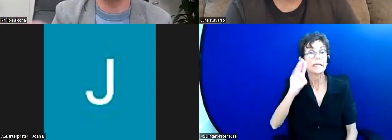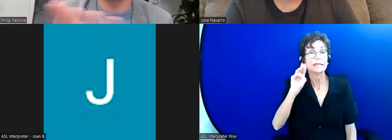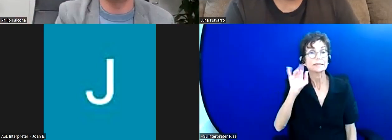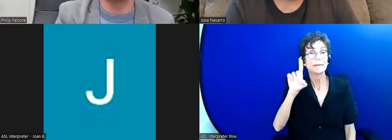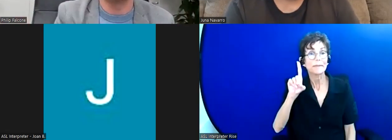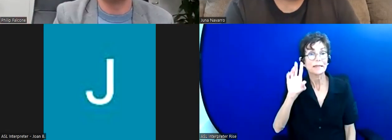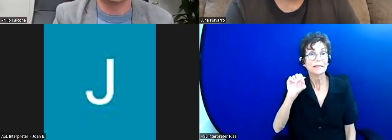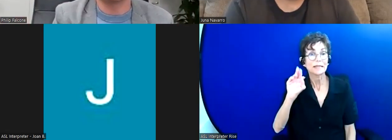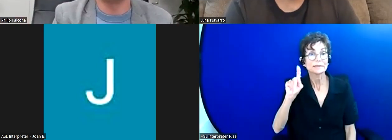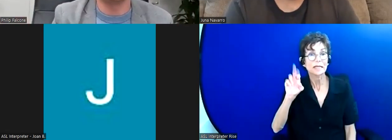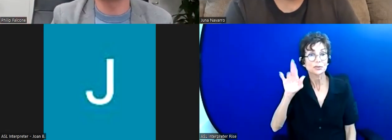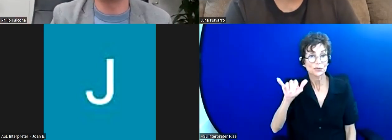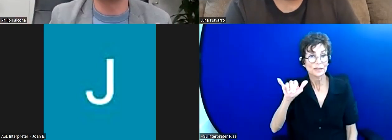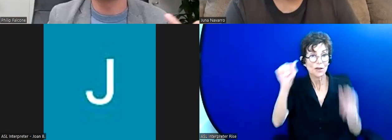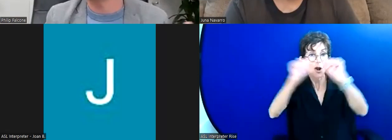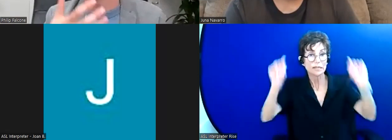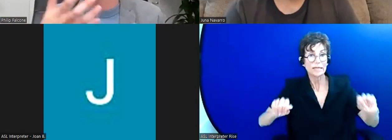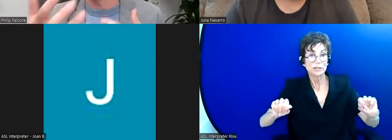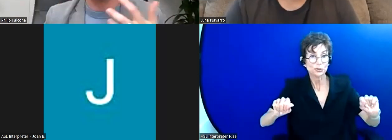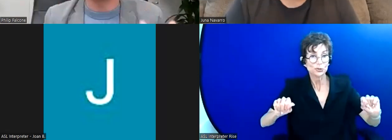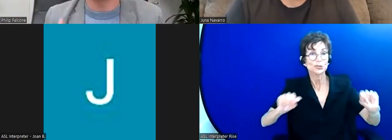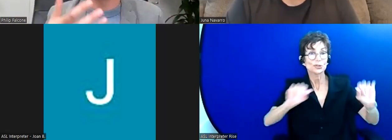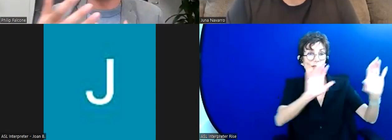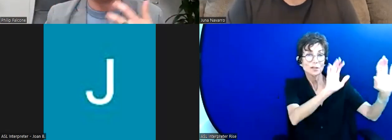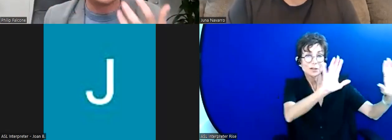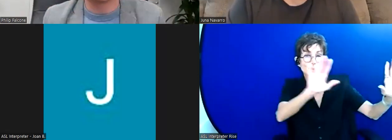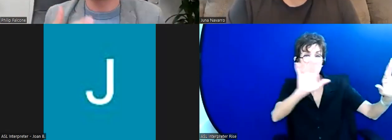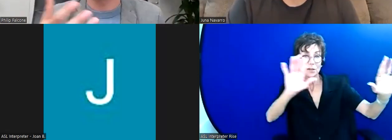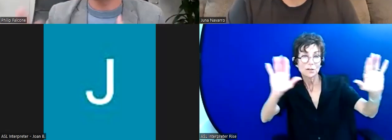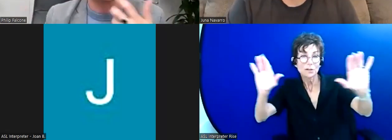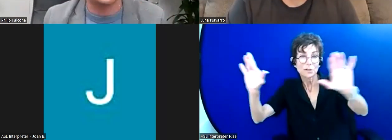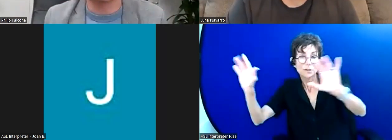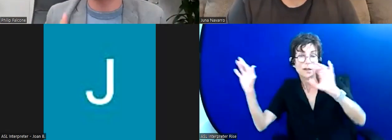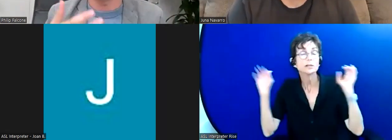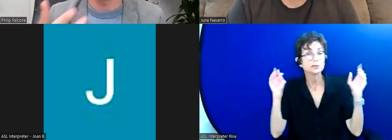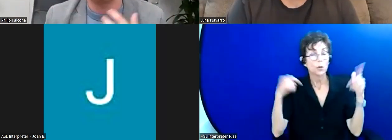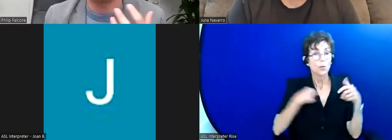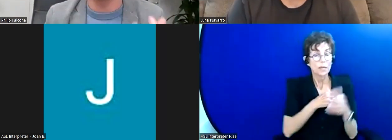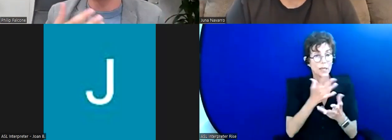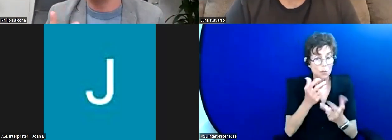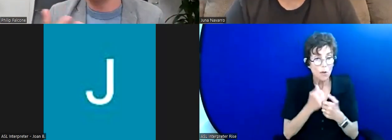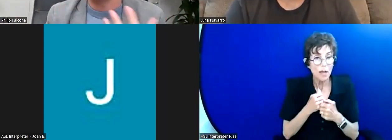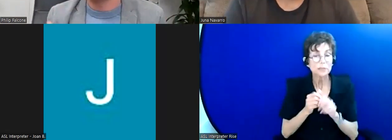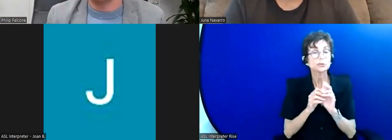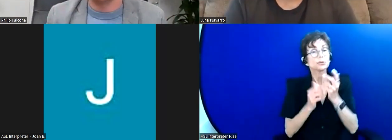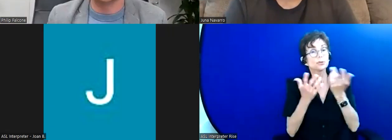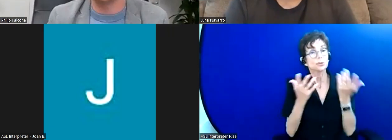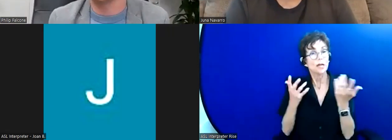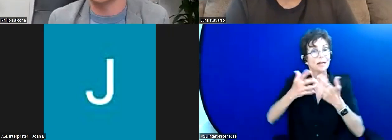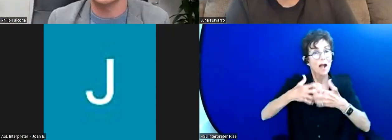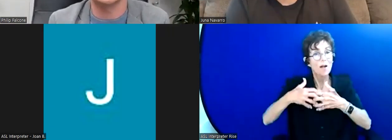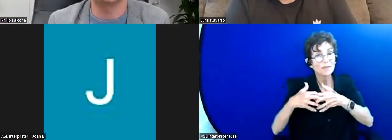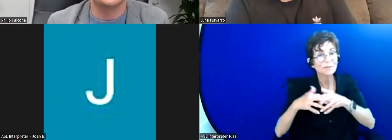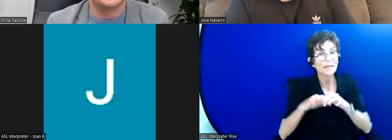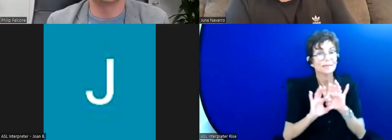to complement this kind of mid-century type of artistic style, the color scheme, the shapes, the